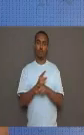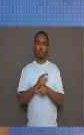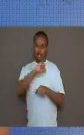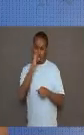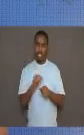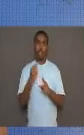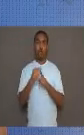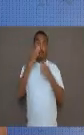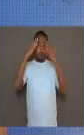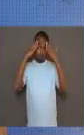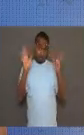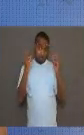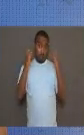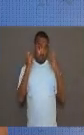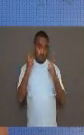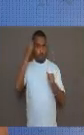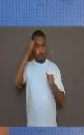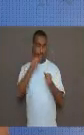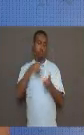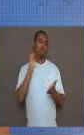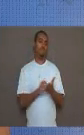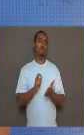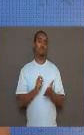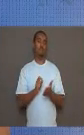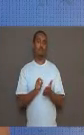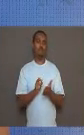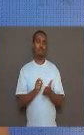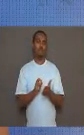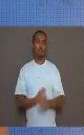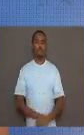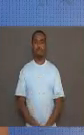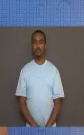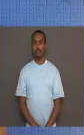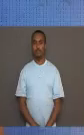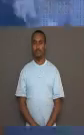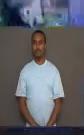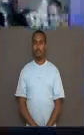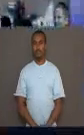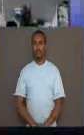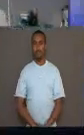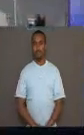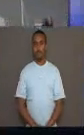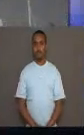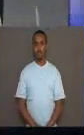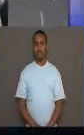any words you do not understand in your vocabulary notebook.